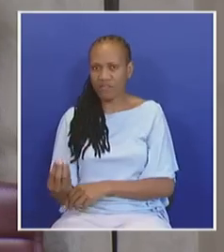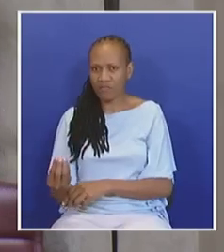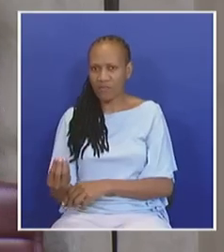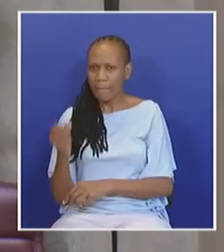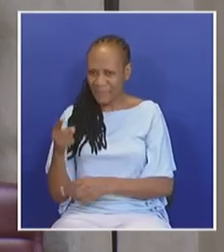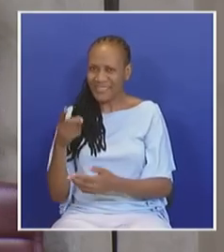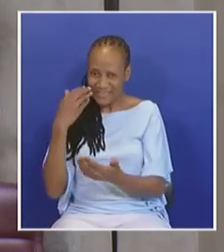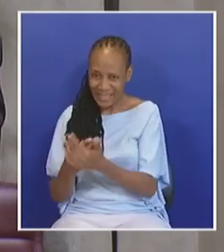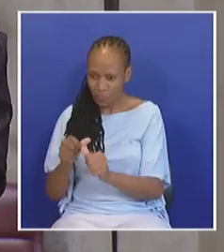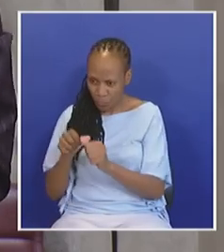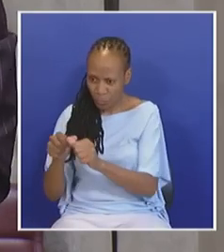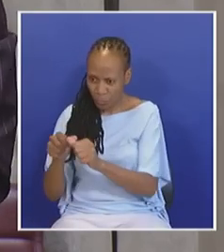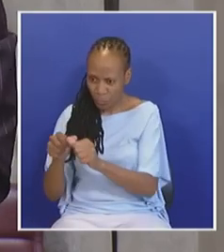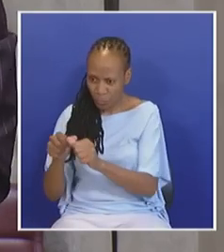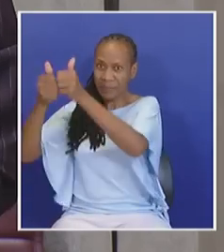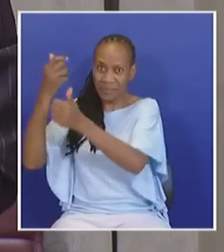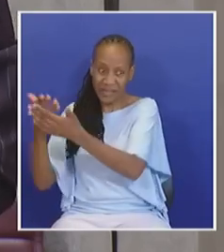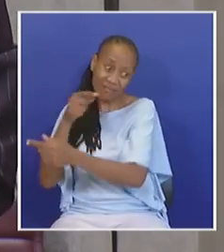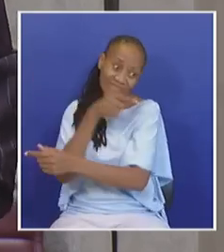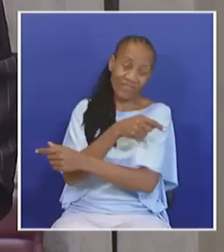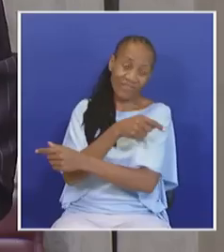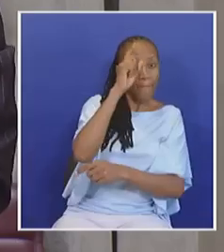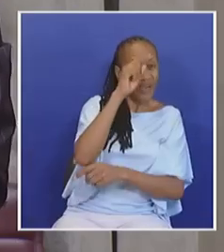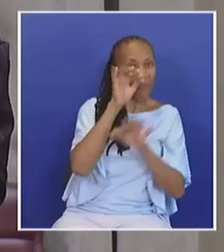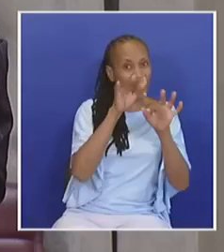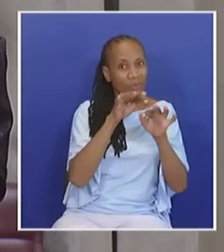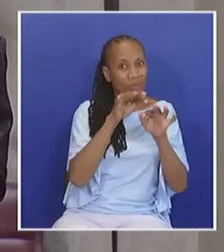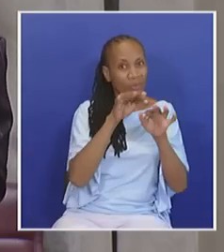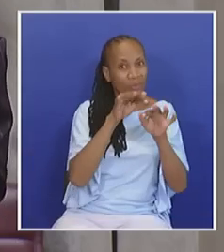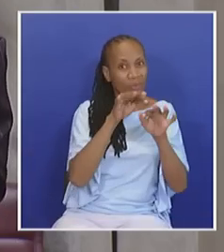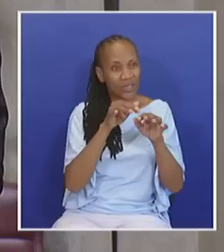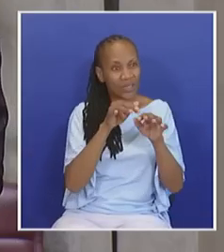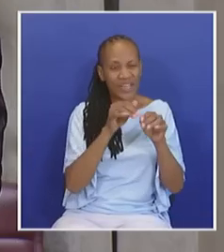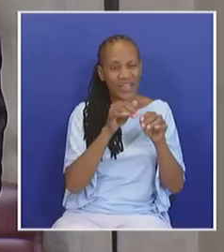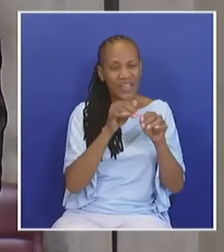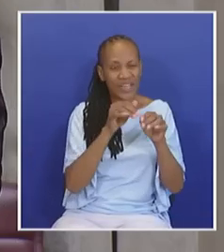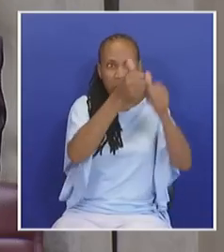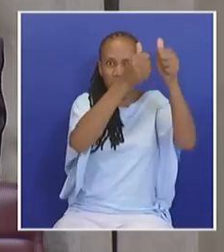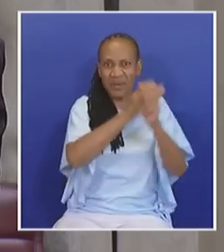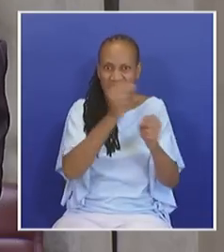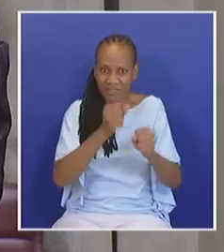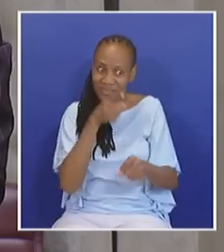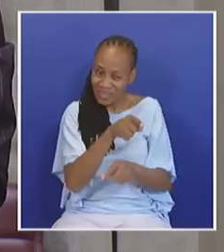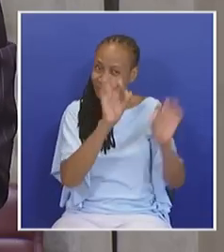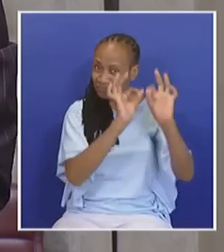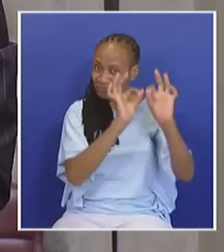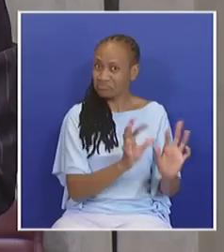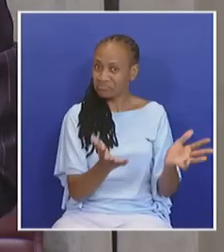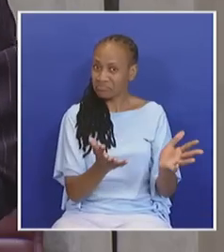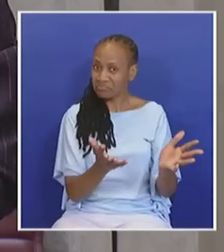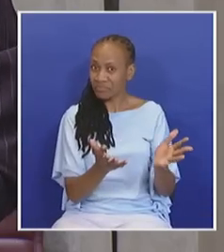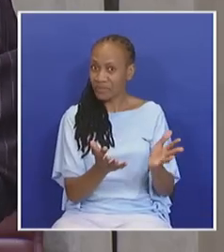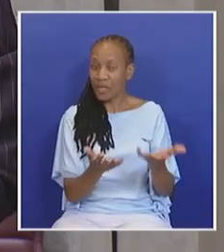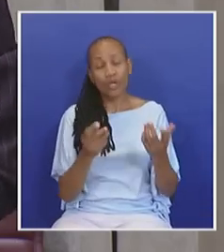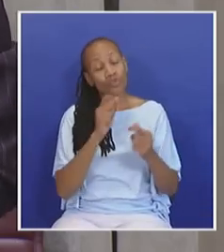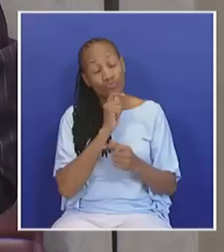by right. Black people in spaces and positions of power are trespassing unless proven otherwise. These are the underlying conscious